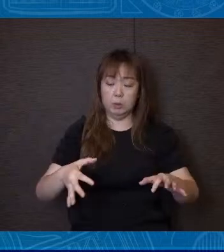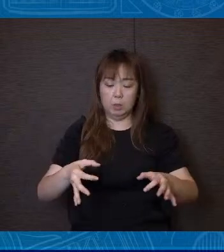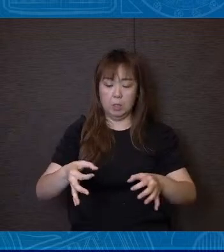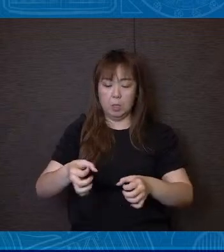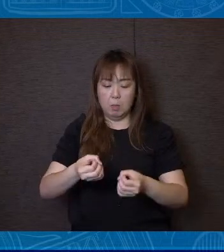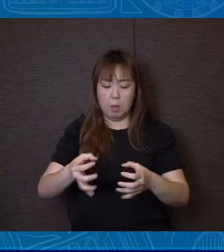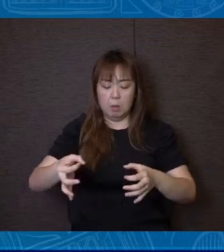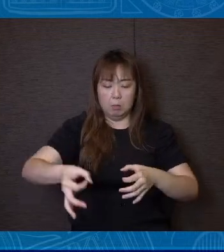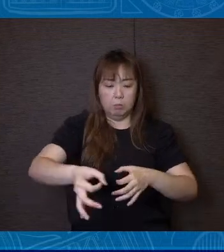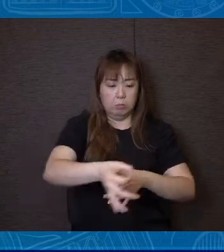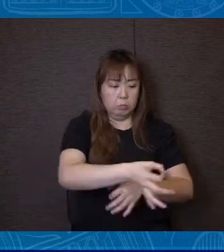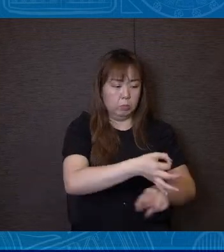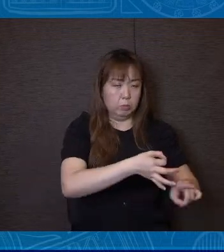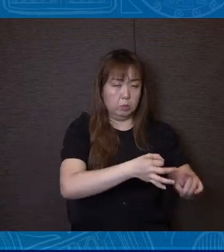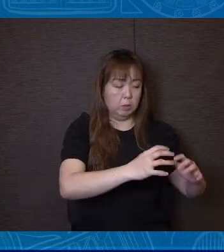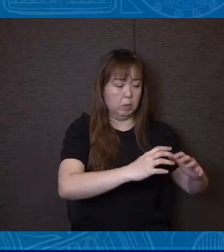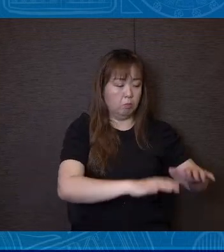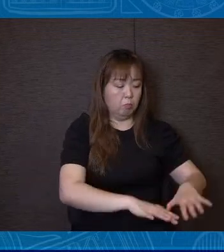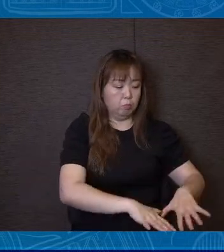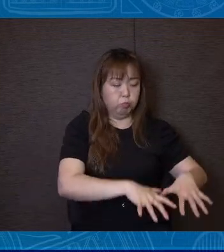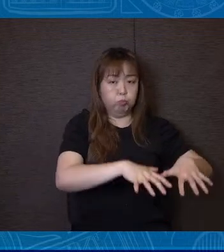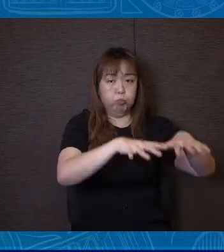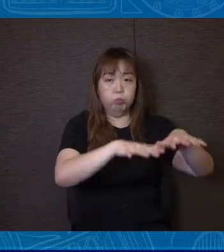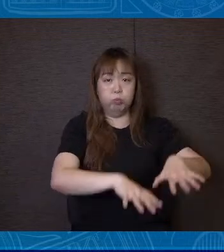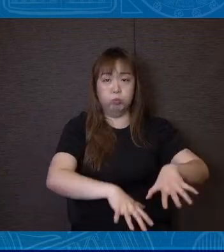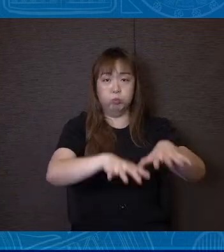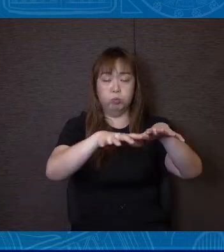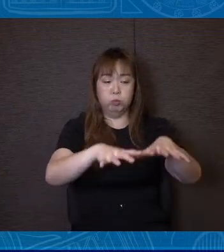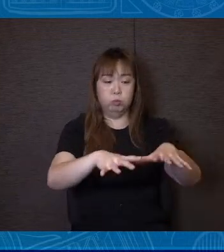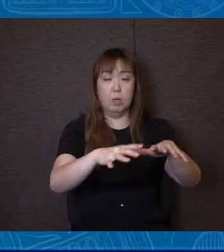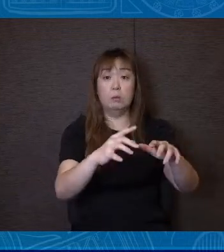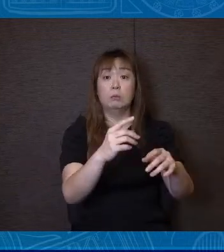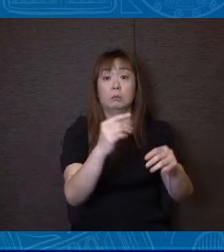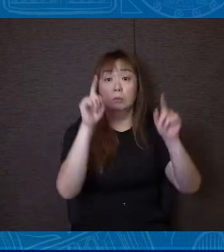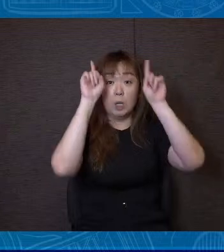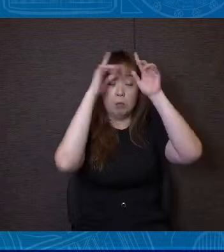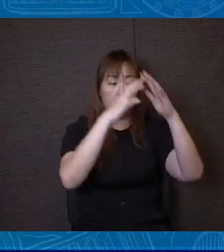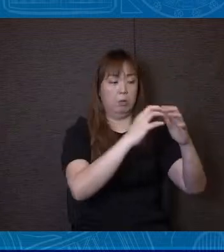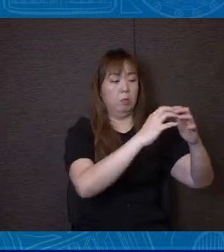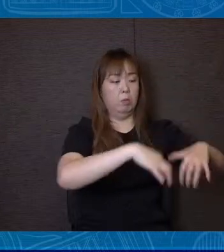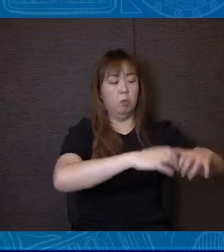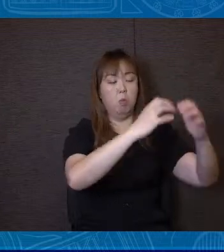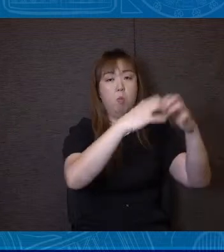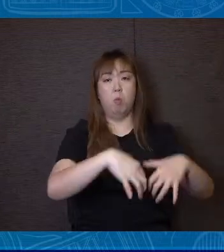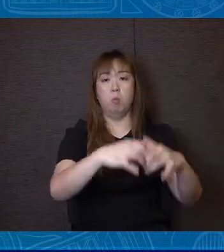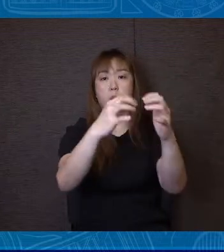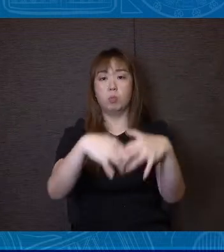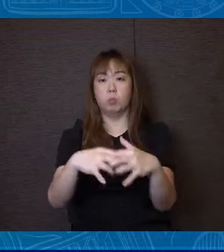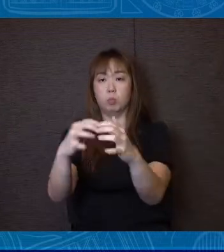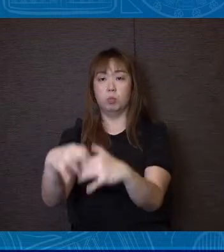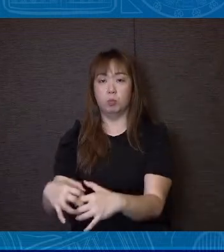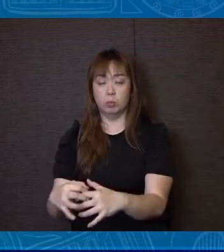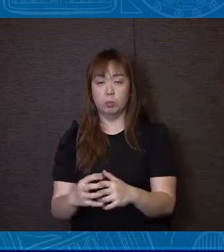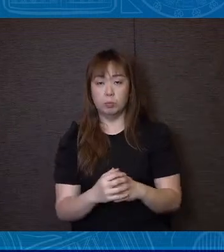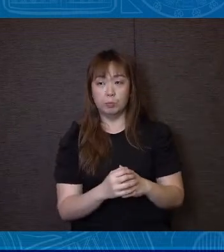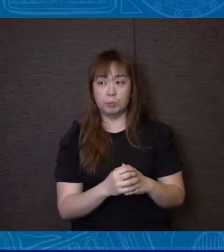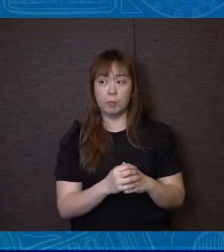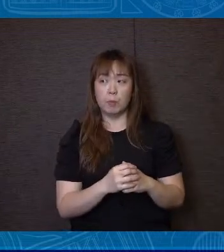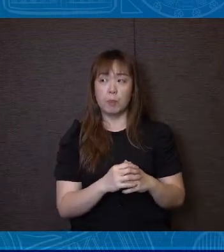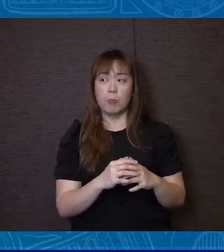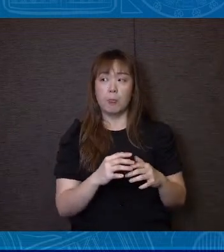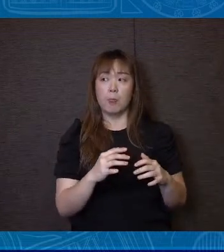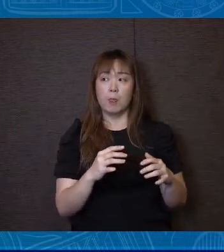levels start to get flooded out, so we lose broadband connectivity and fixed line service in many parts of